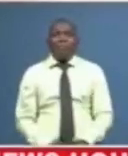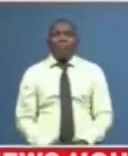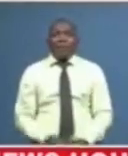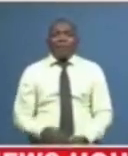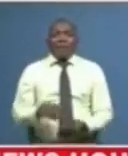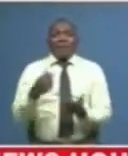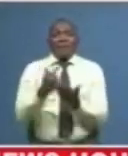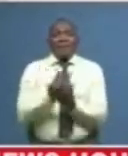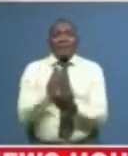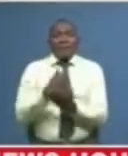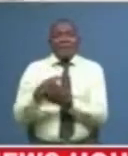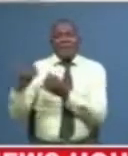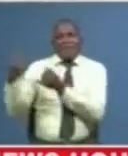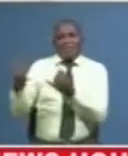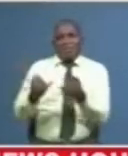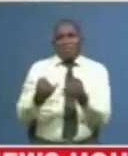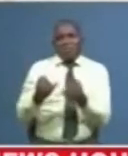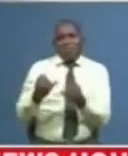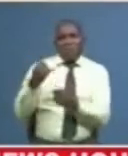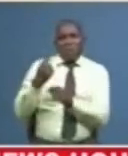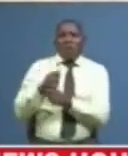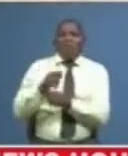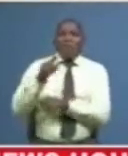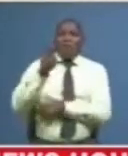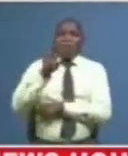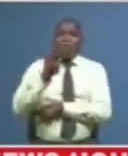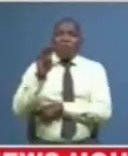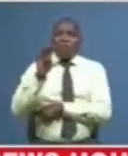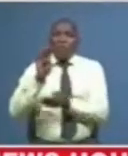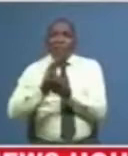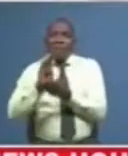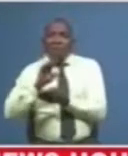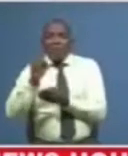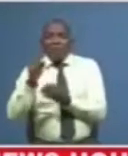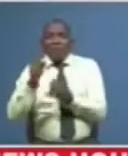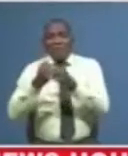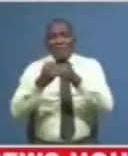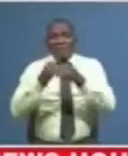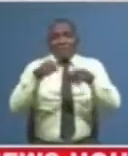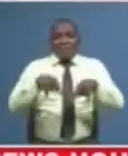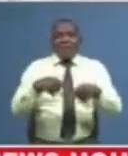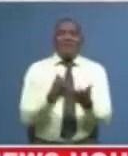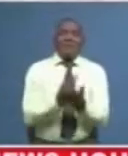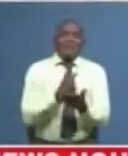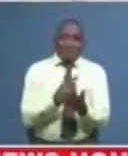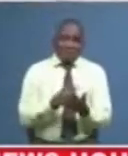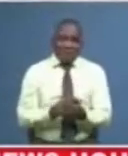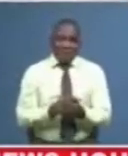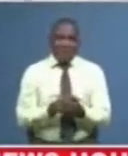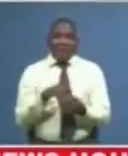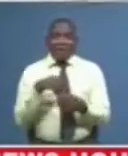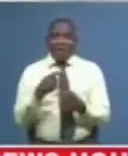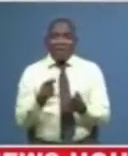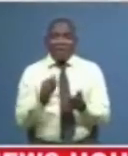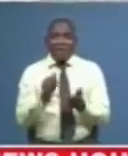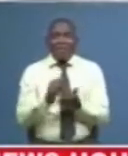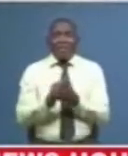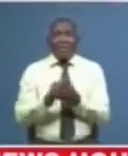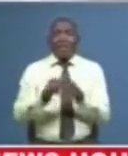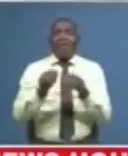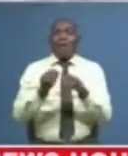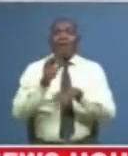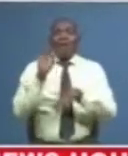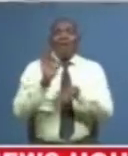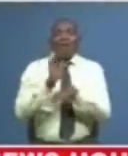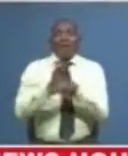Ghana imports an annual approximate $4 billion worth of steel into the country. The B5 Plus steel factory at Prampram